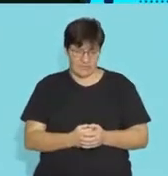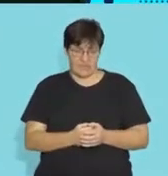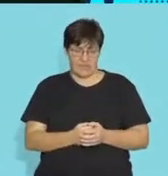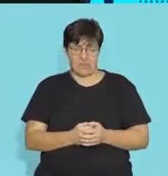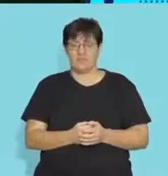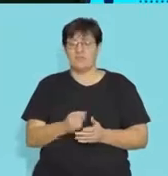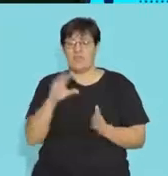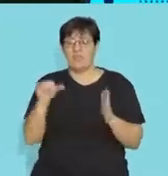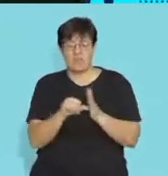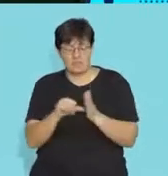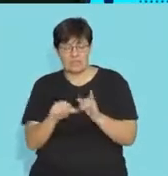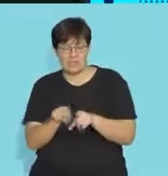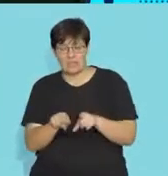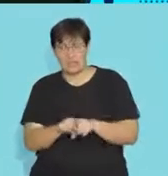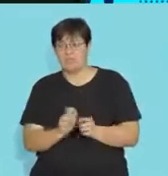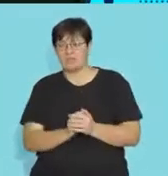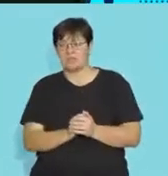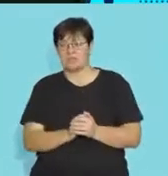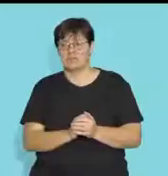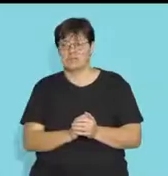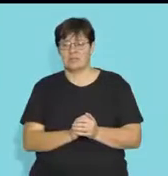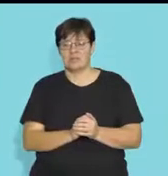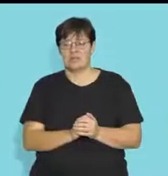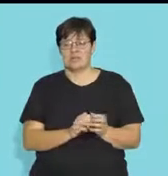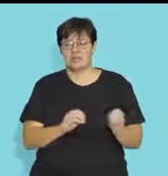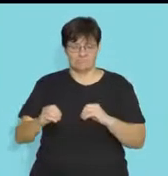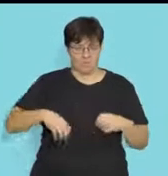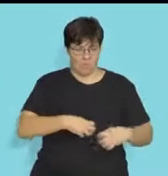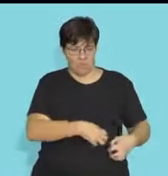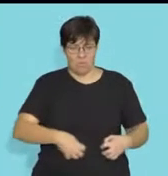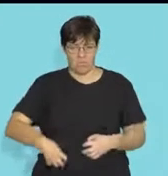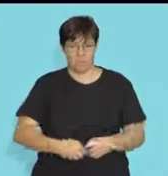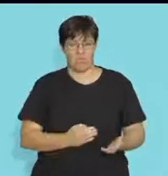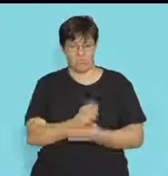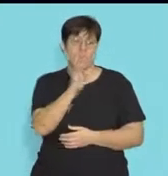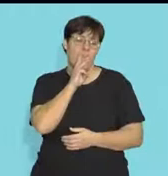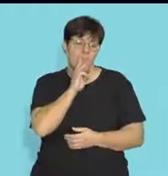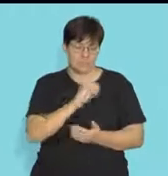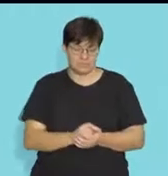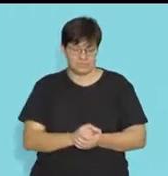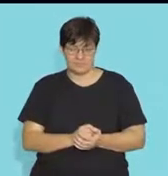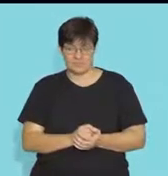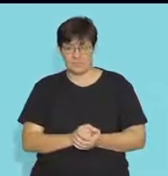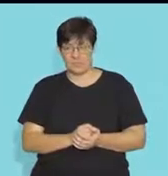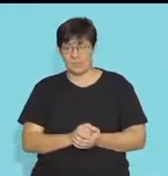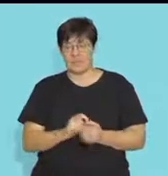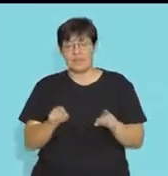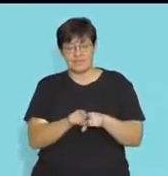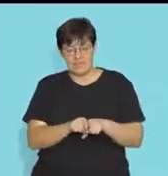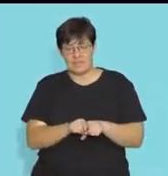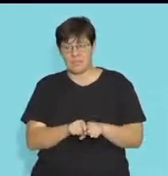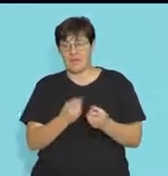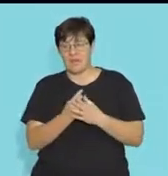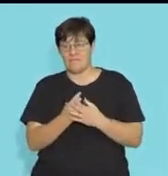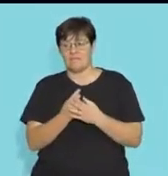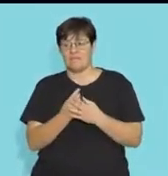system, as well as the important process of carrying and removing waste products from our systems during metabolism. Water